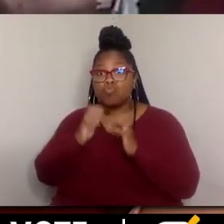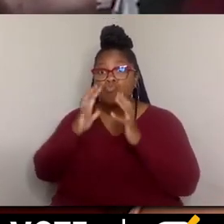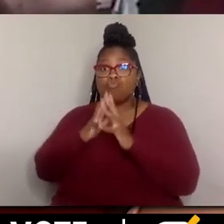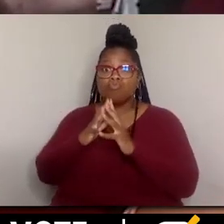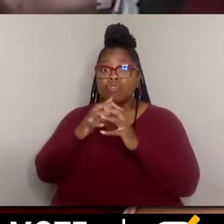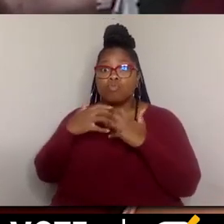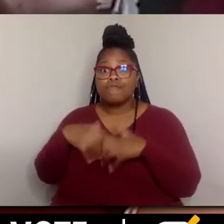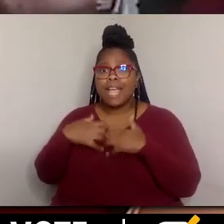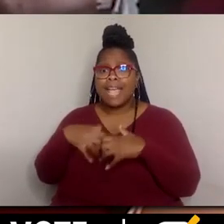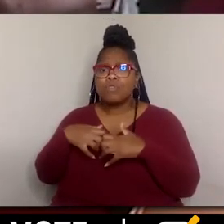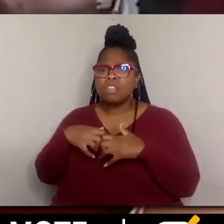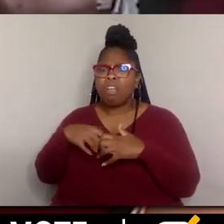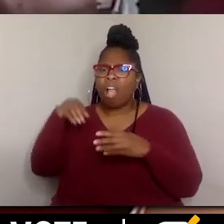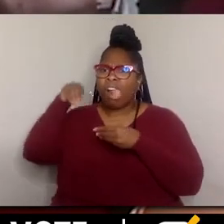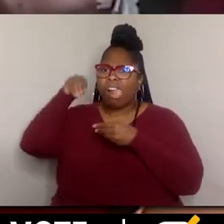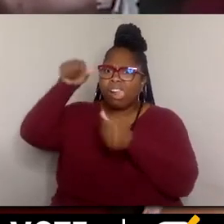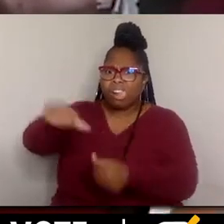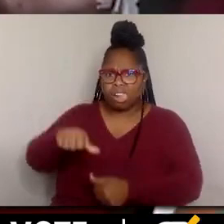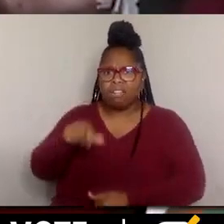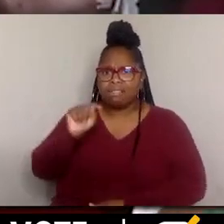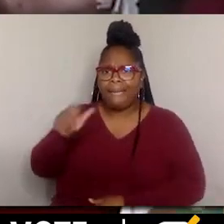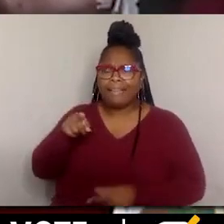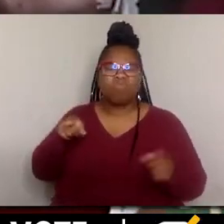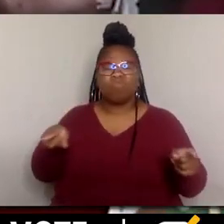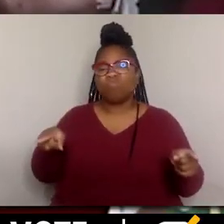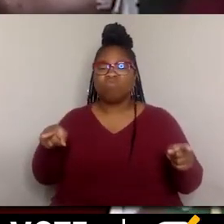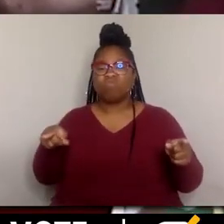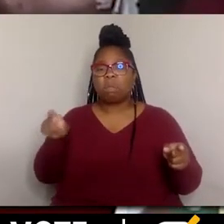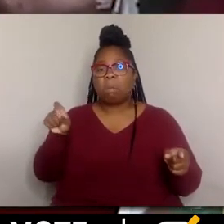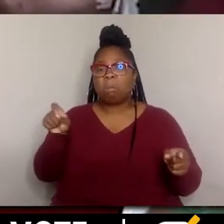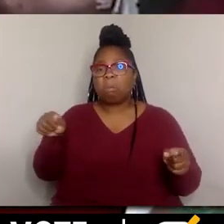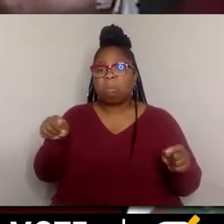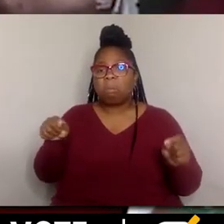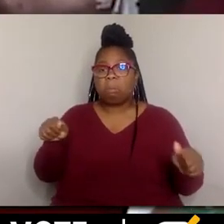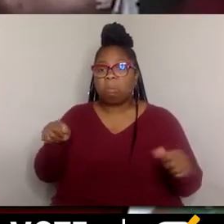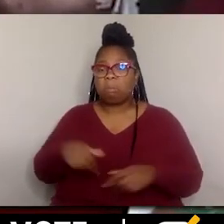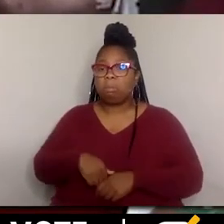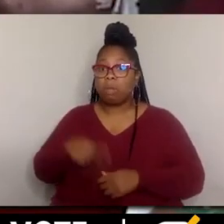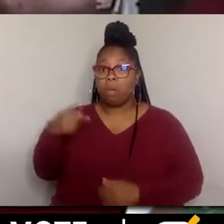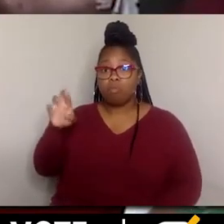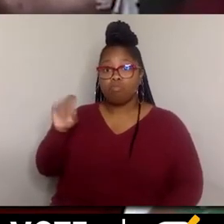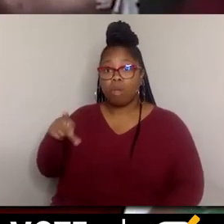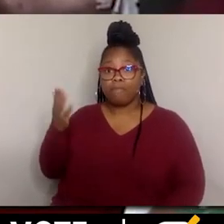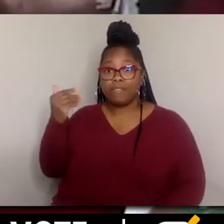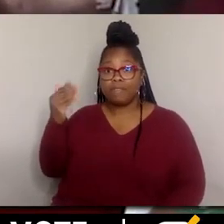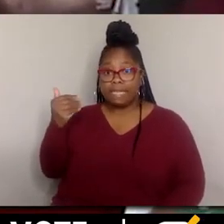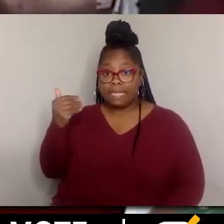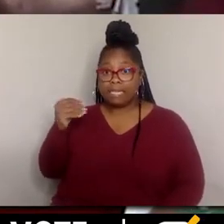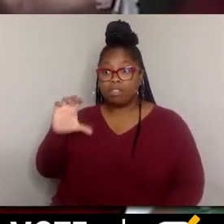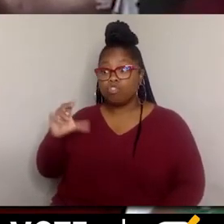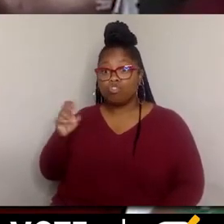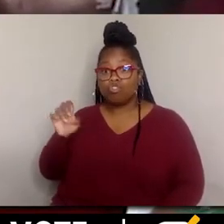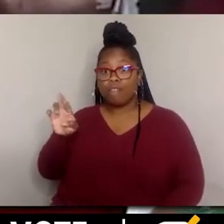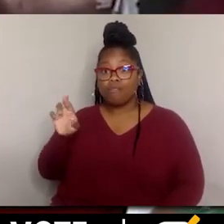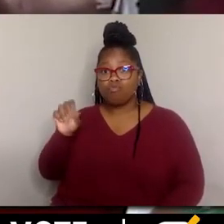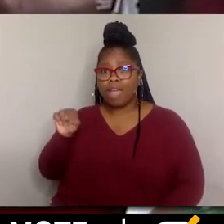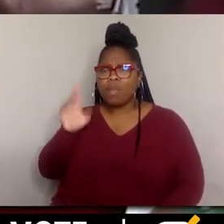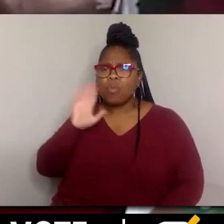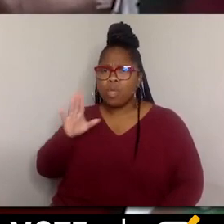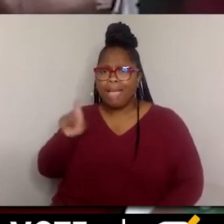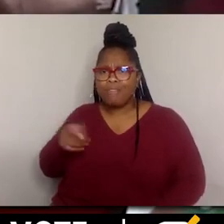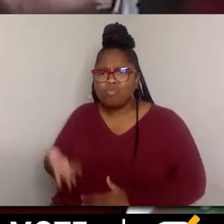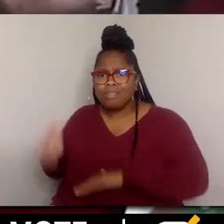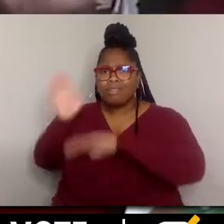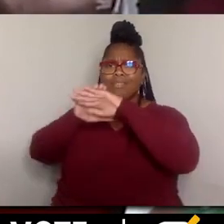rate. Under Prop 15, Chevron would pay an estimated $5 million to